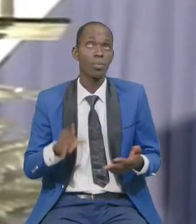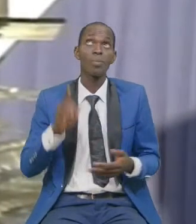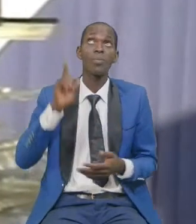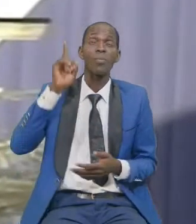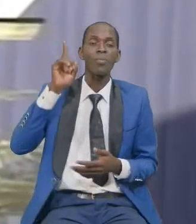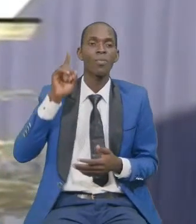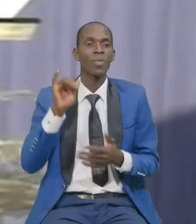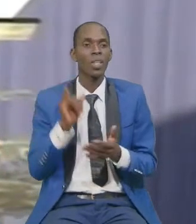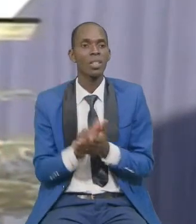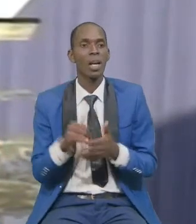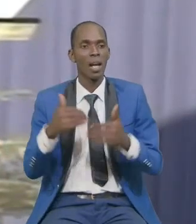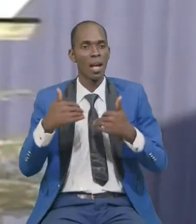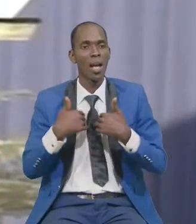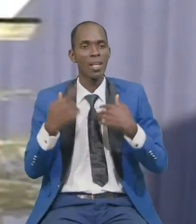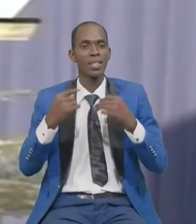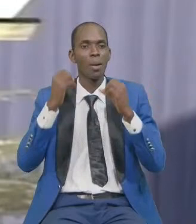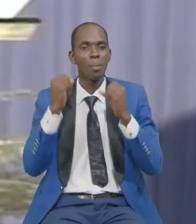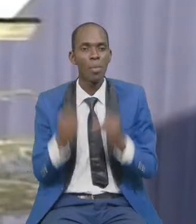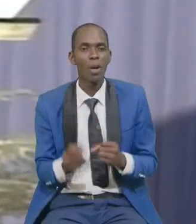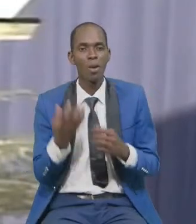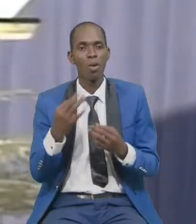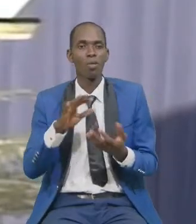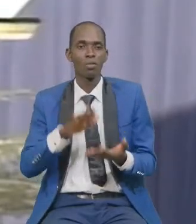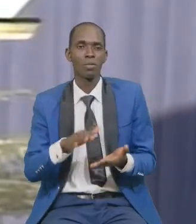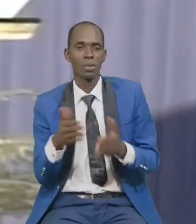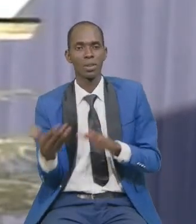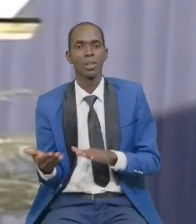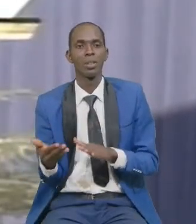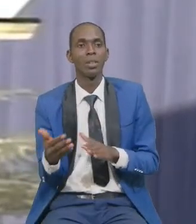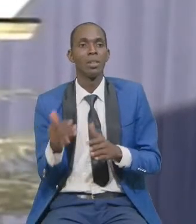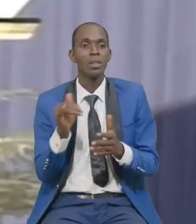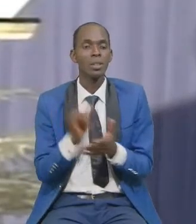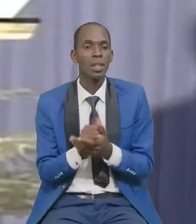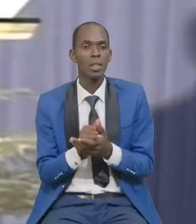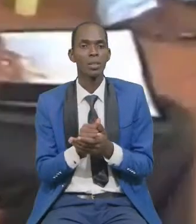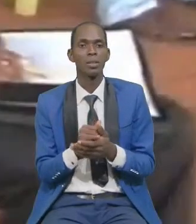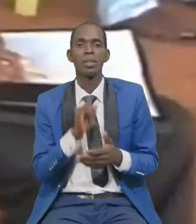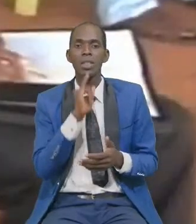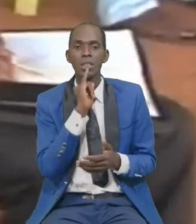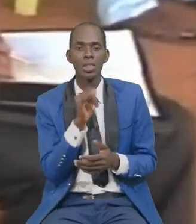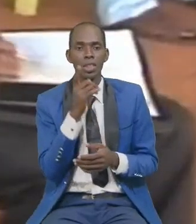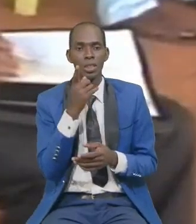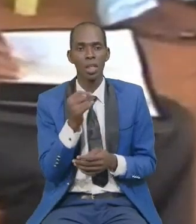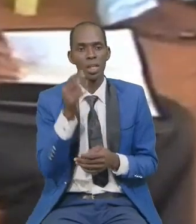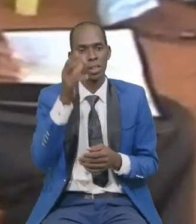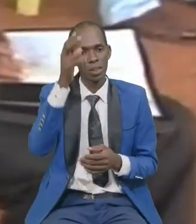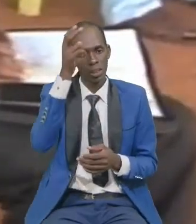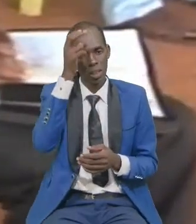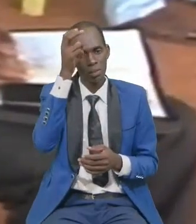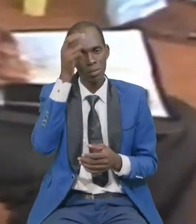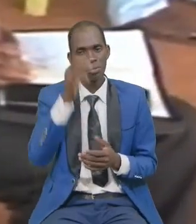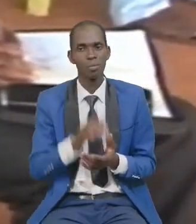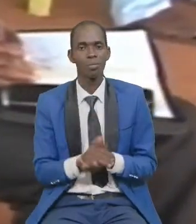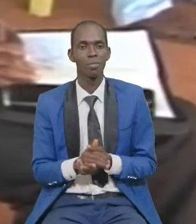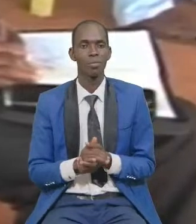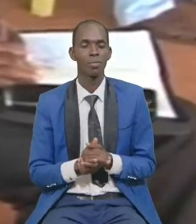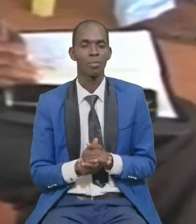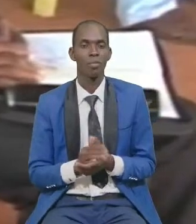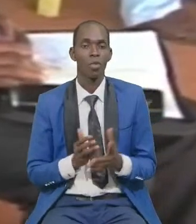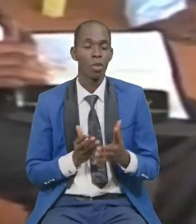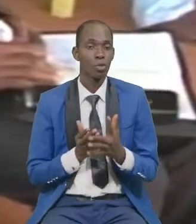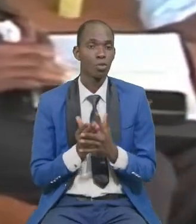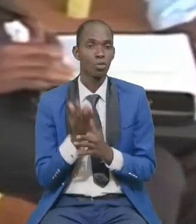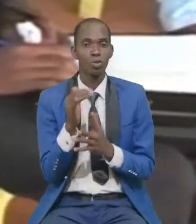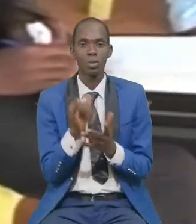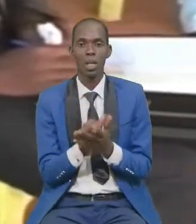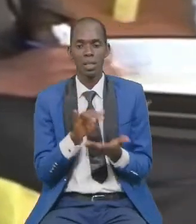has the power of death, that is the devil. Through that death on the